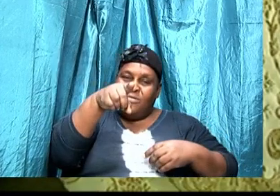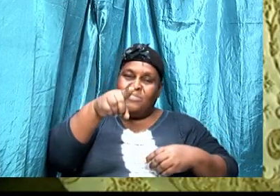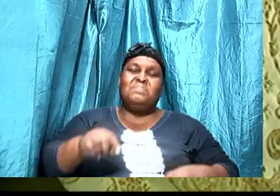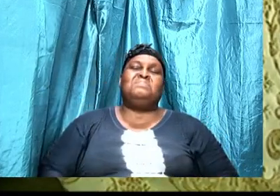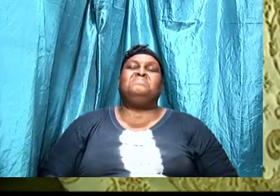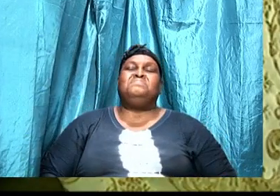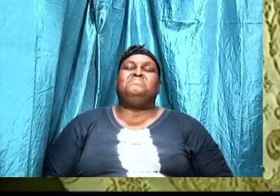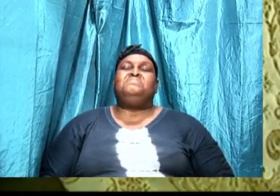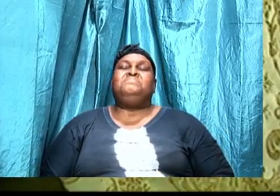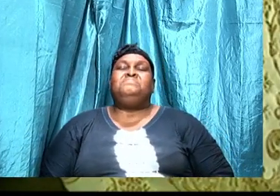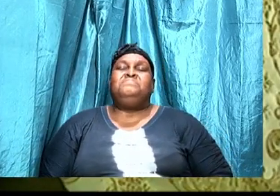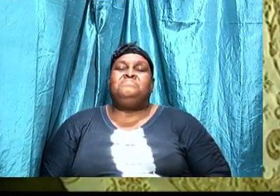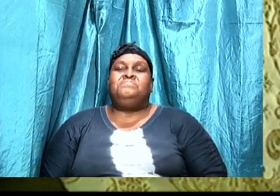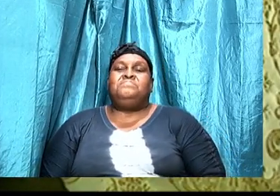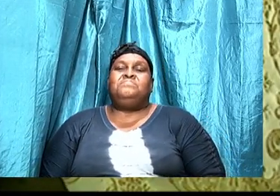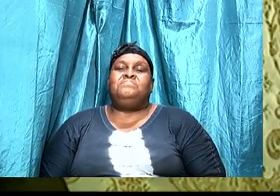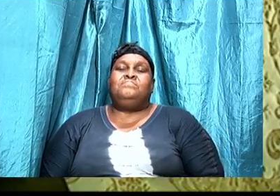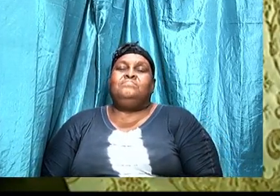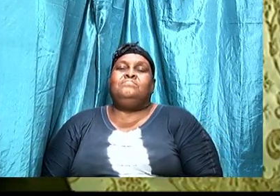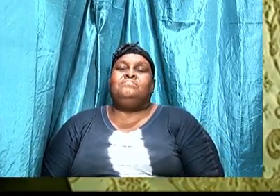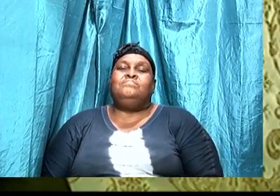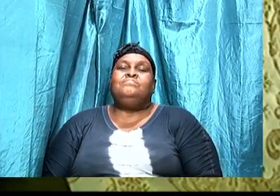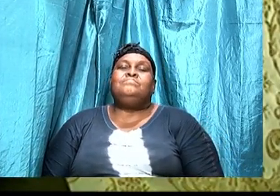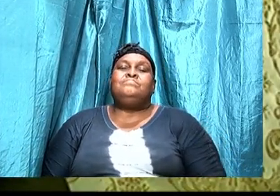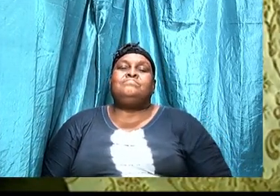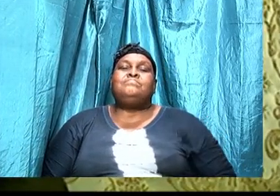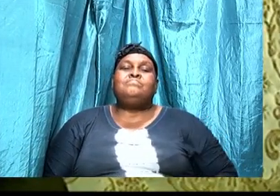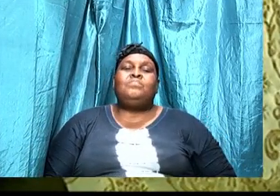given unto us, you know. But